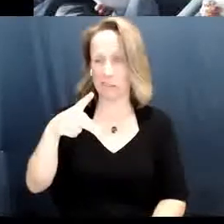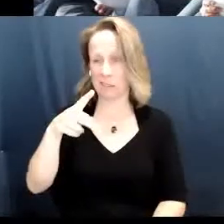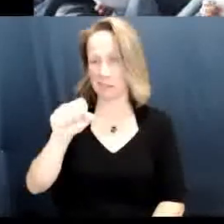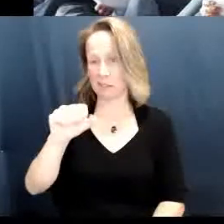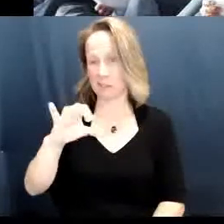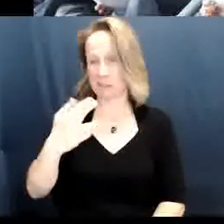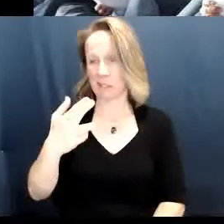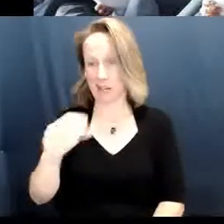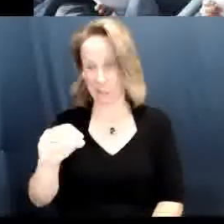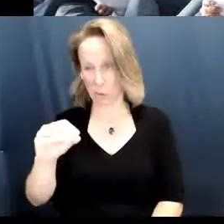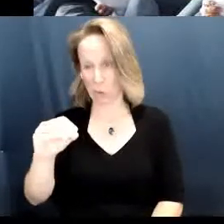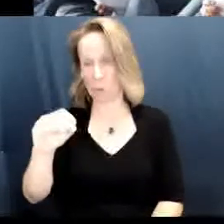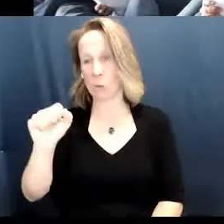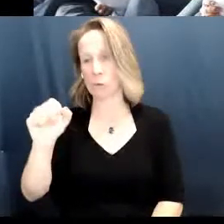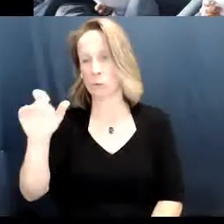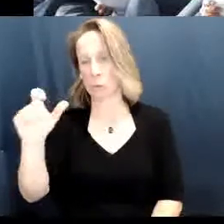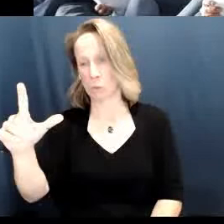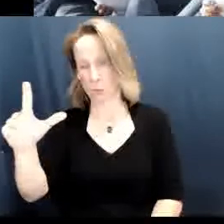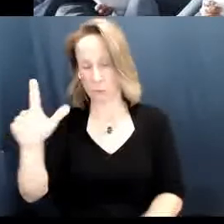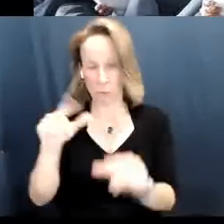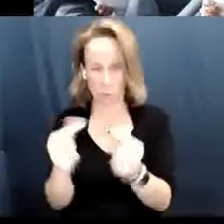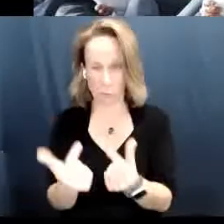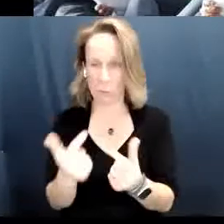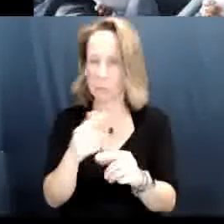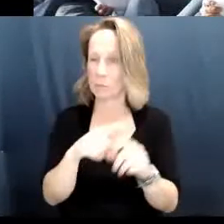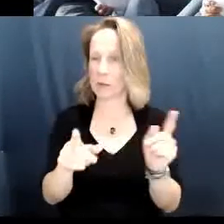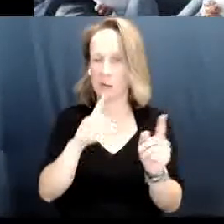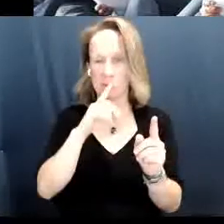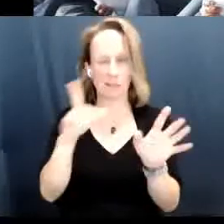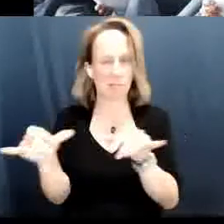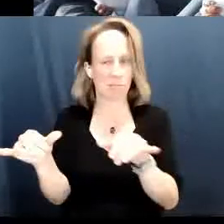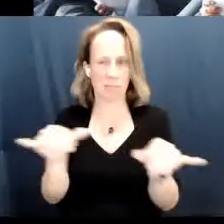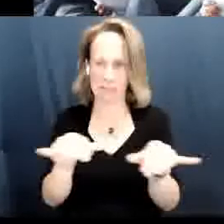psychosocial educational group, but they really serve the same purpose.